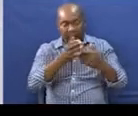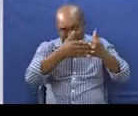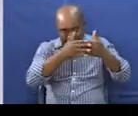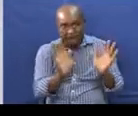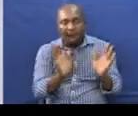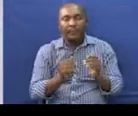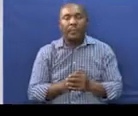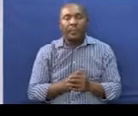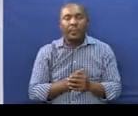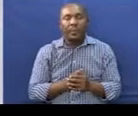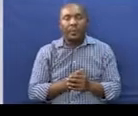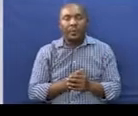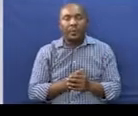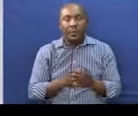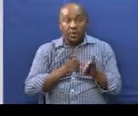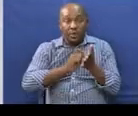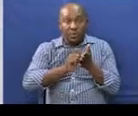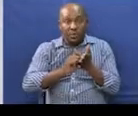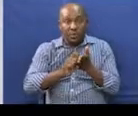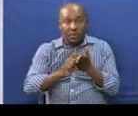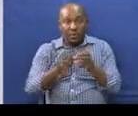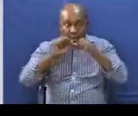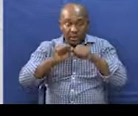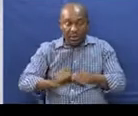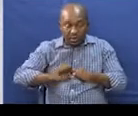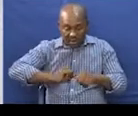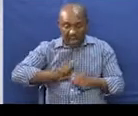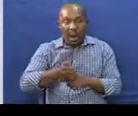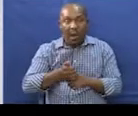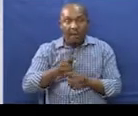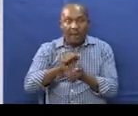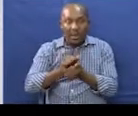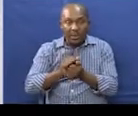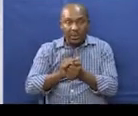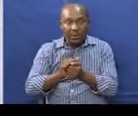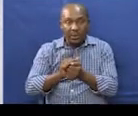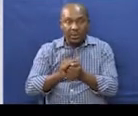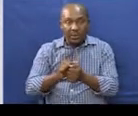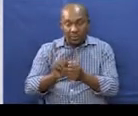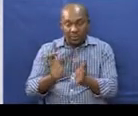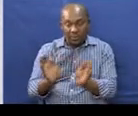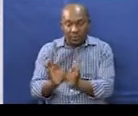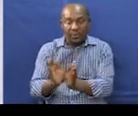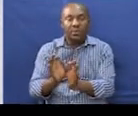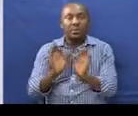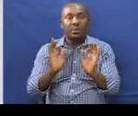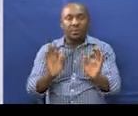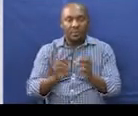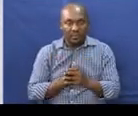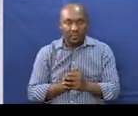students should allow the material to settle for some times. Now, that is to abide. So to